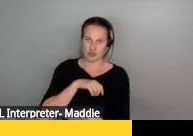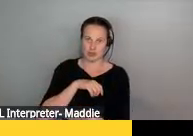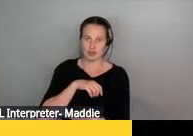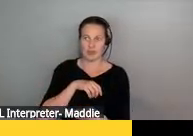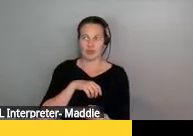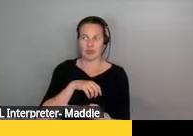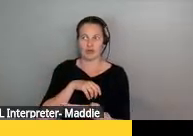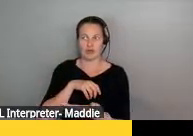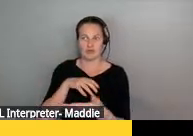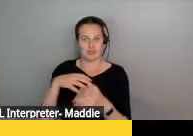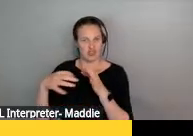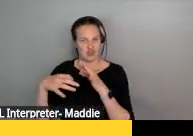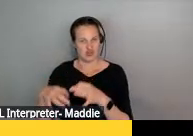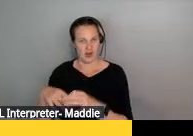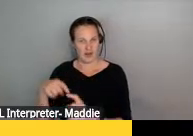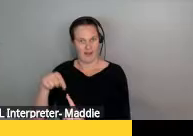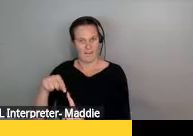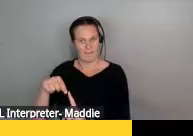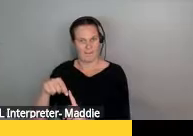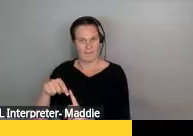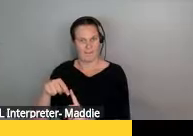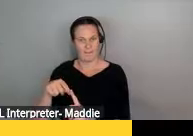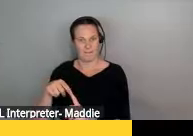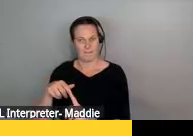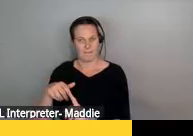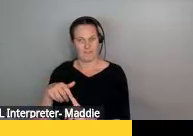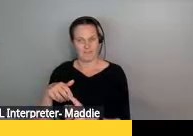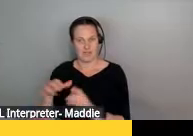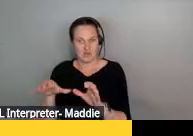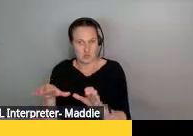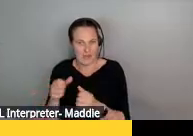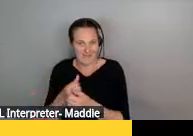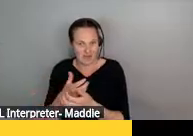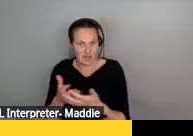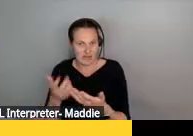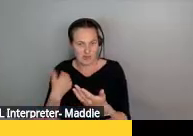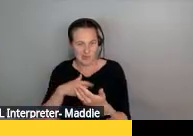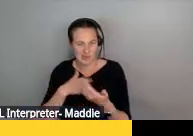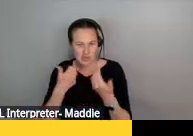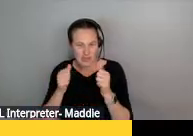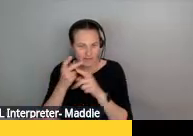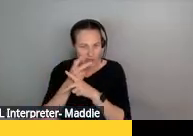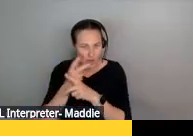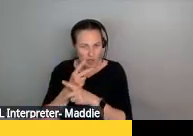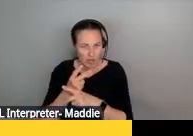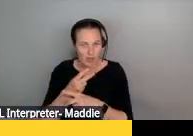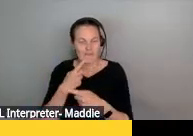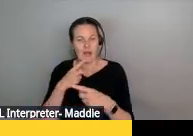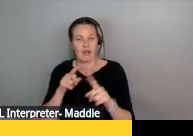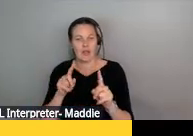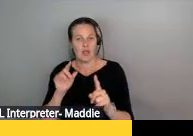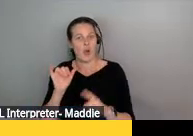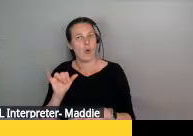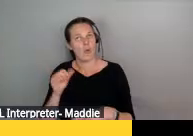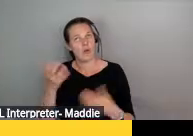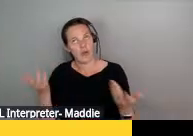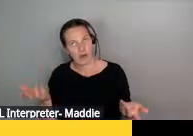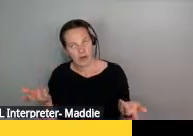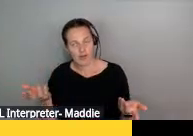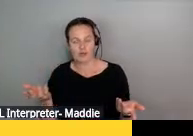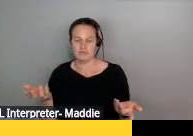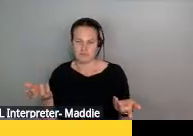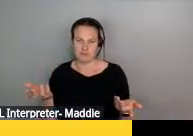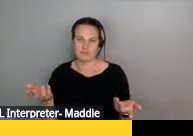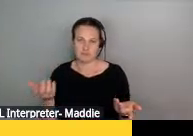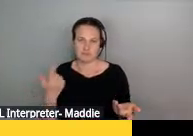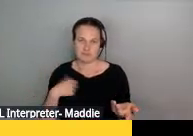picture to describe and do, everything? And so we were trying to figure it all out. And then we finally were like, oh, duh. So we ended up